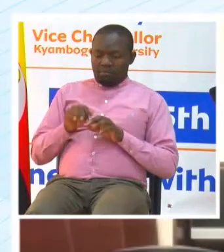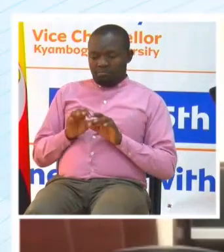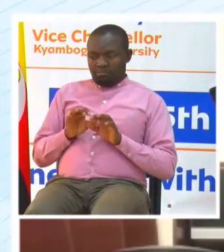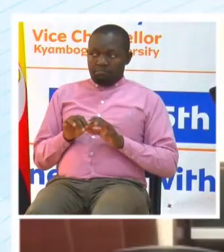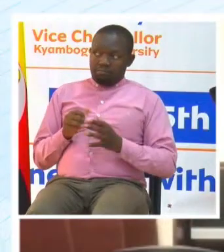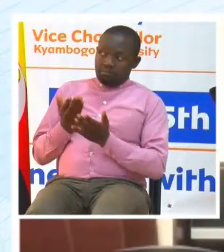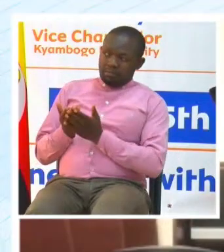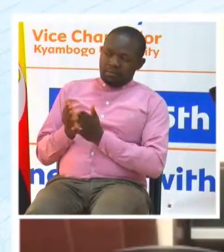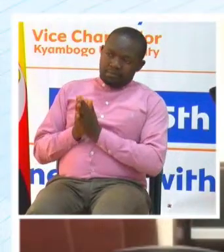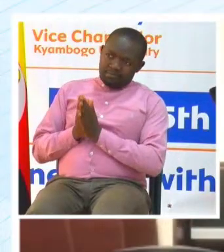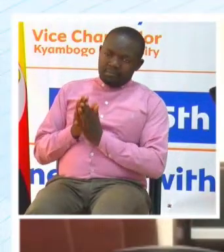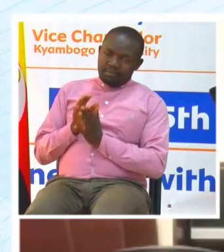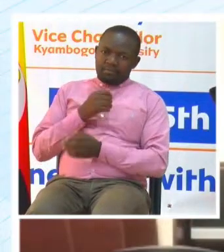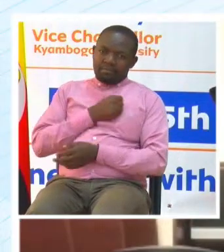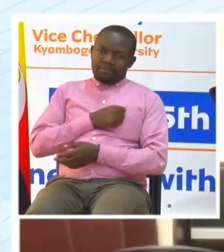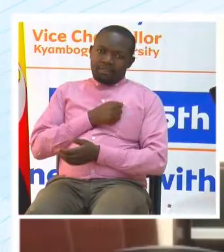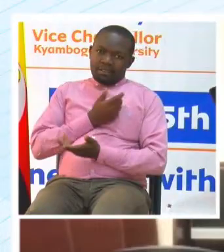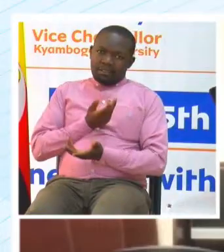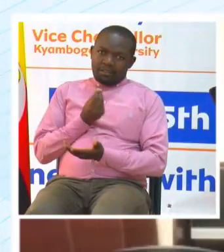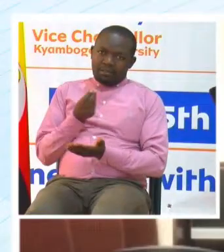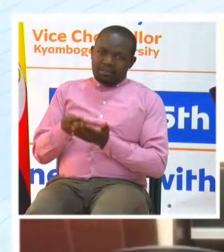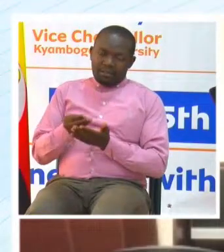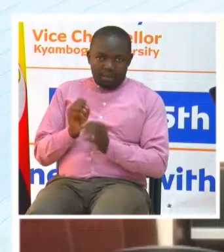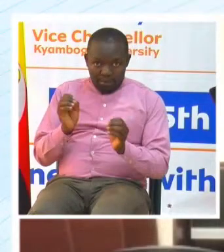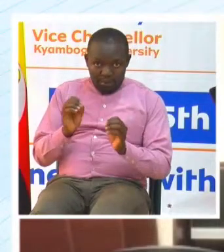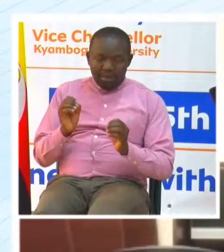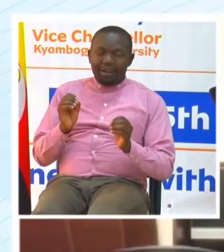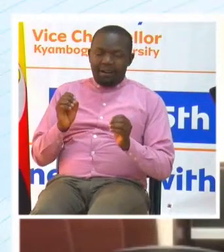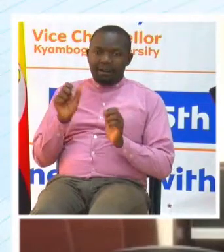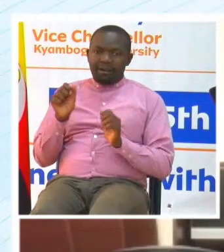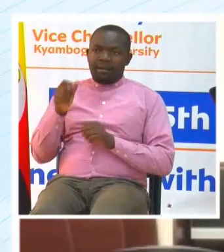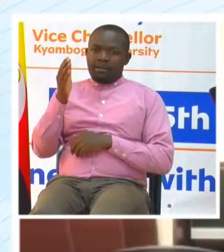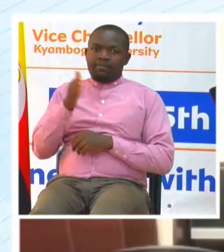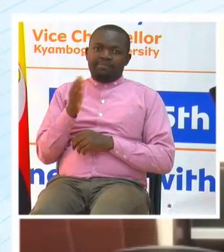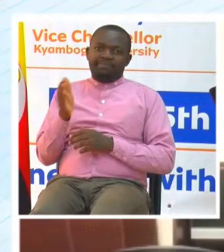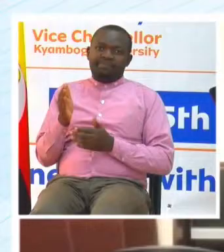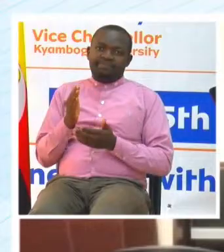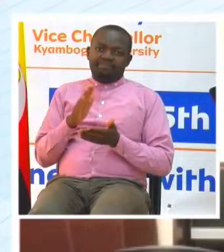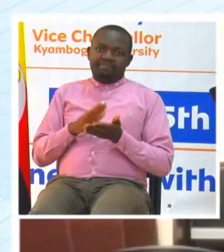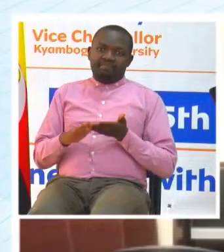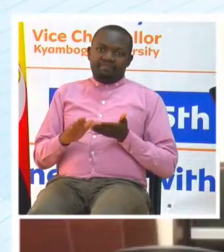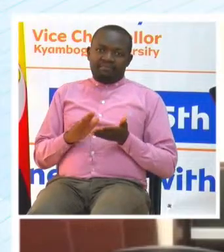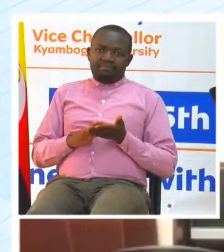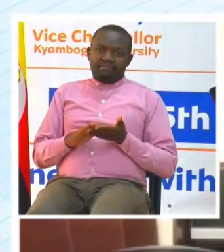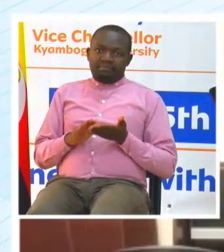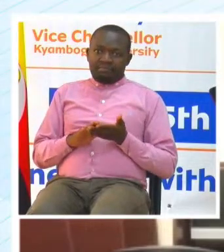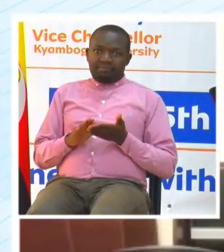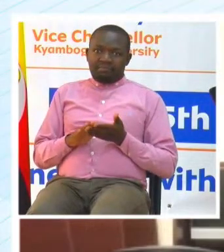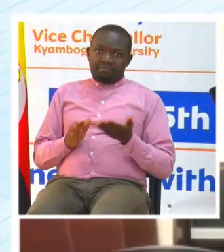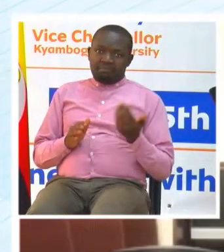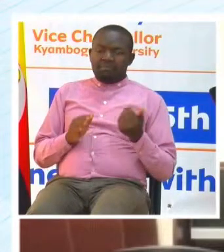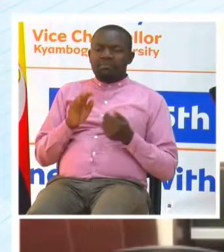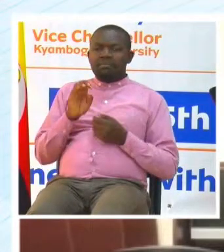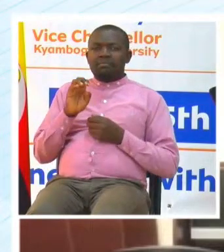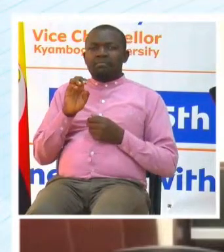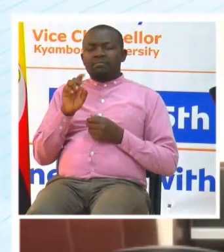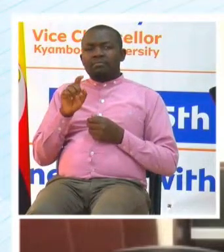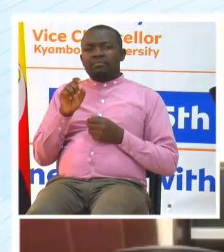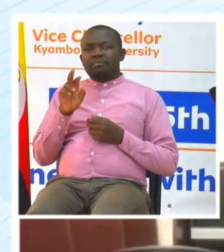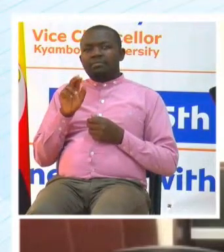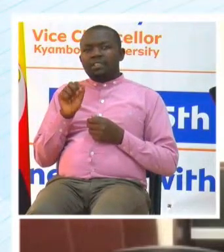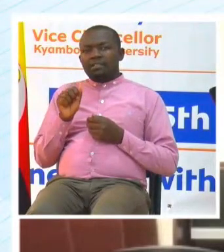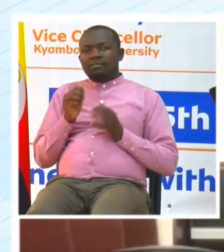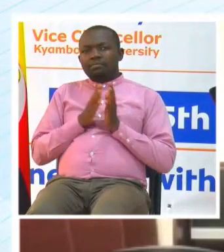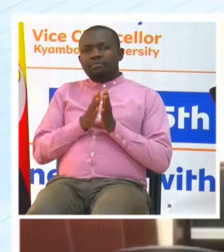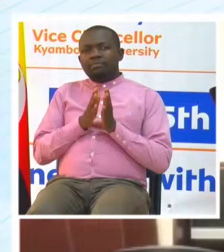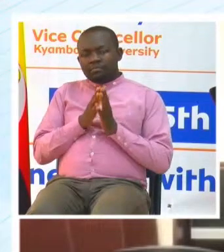You also need a statement of purpose. And Ezra has talked about what should be put in the statement of